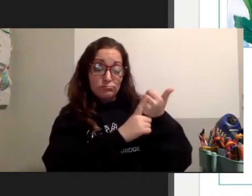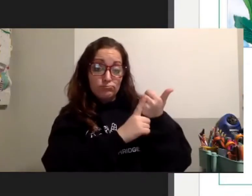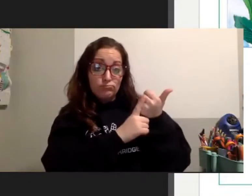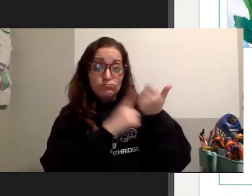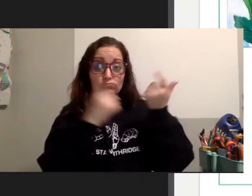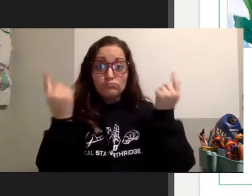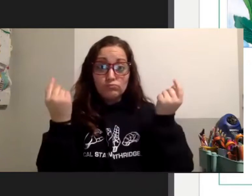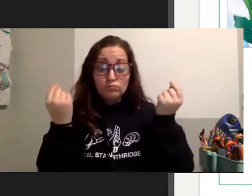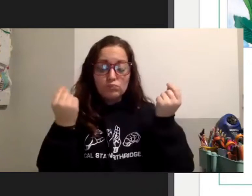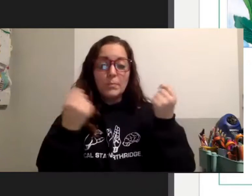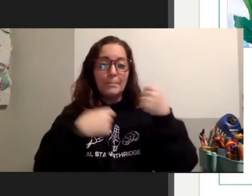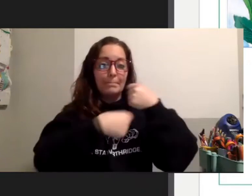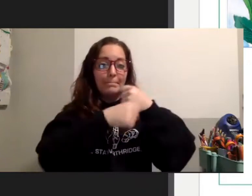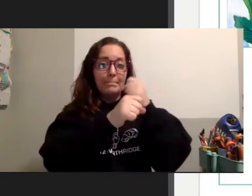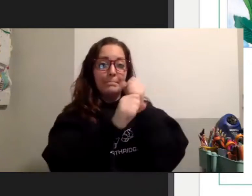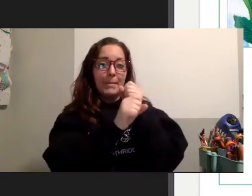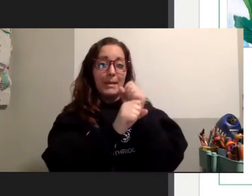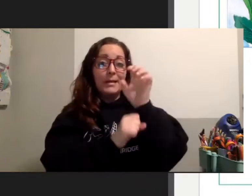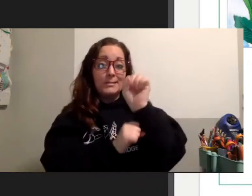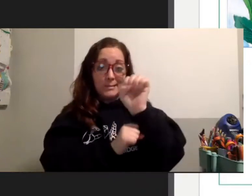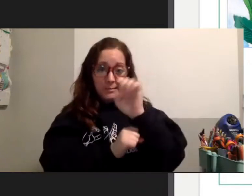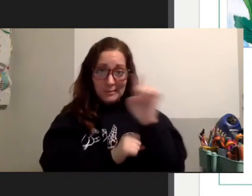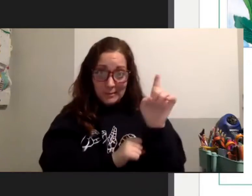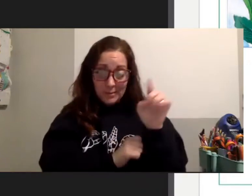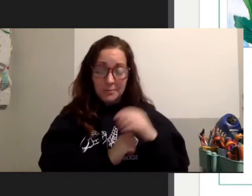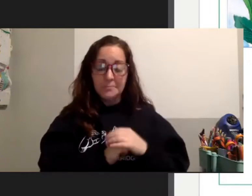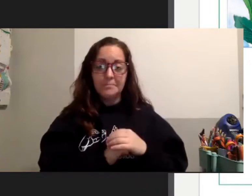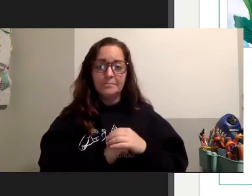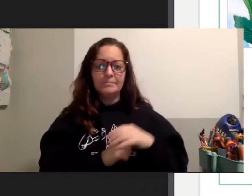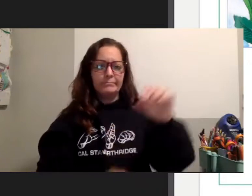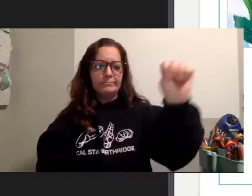Most plants make seeds.